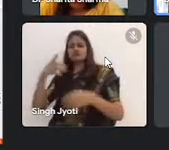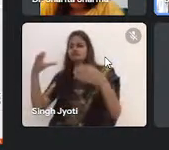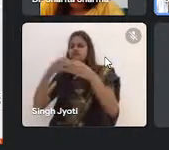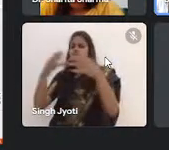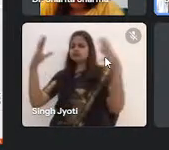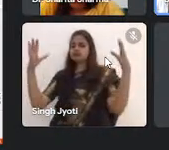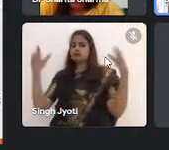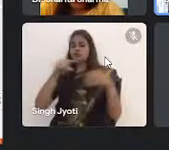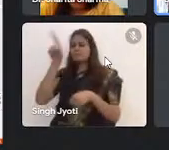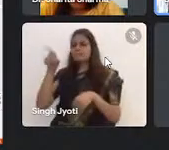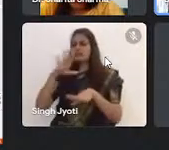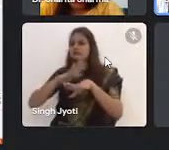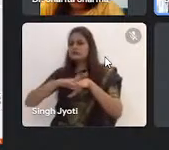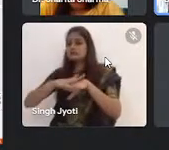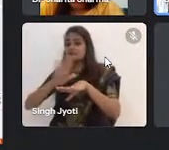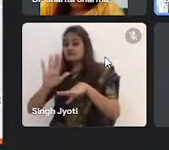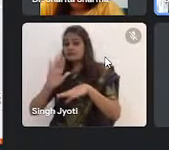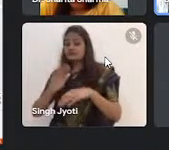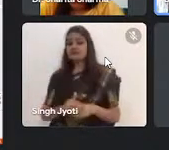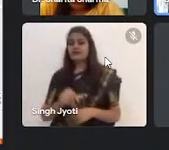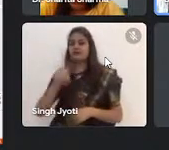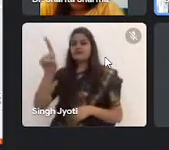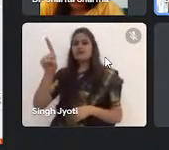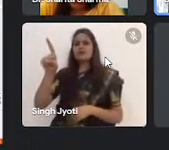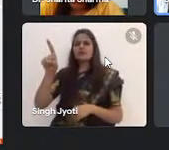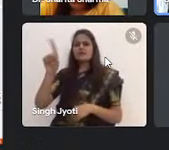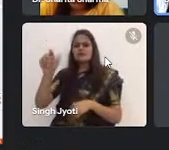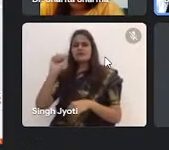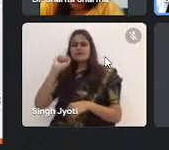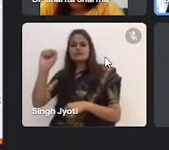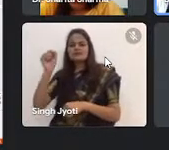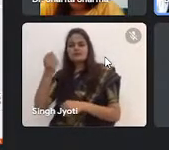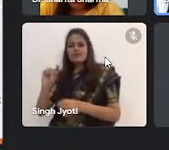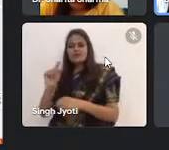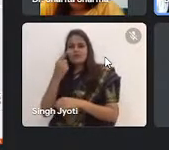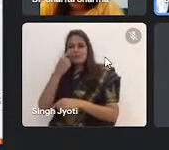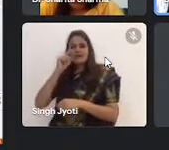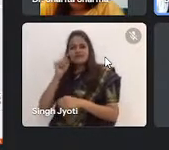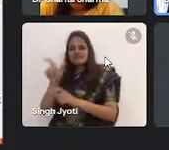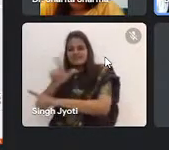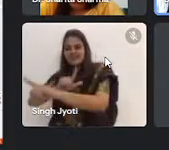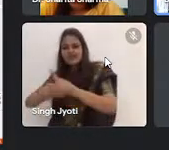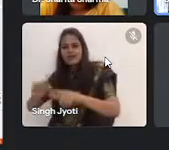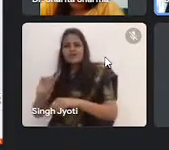experienced delays in learning a first language.